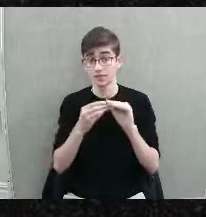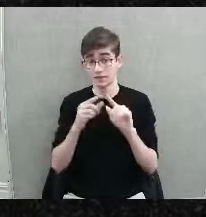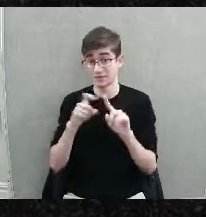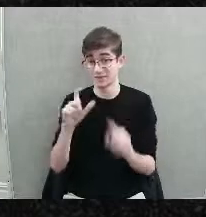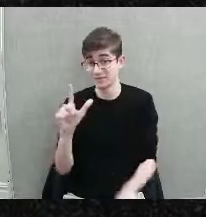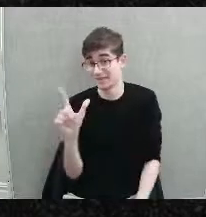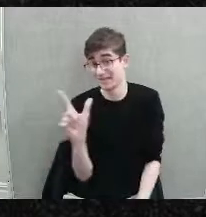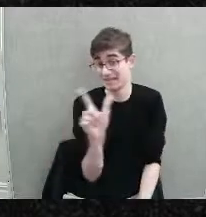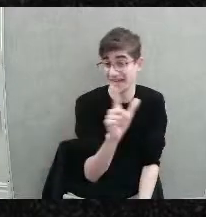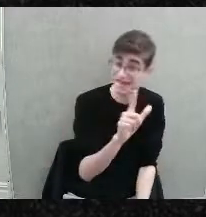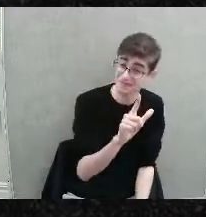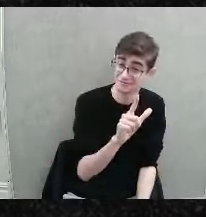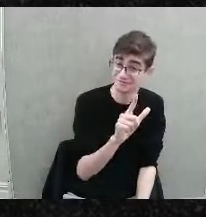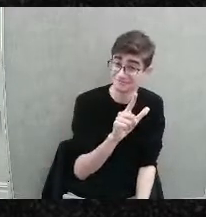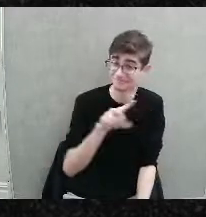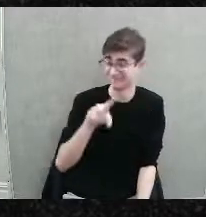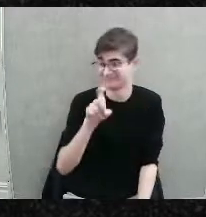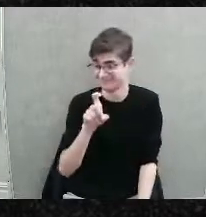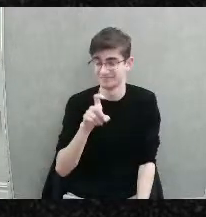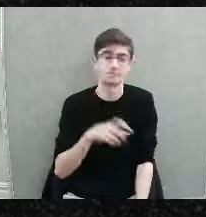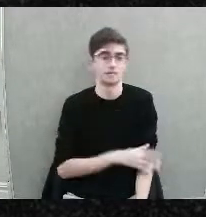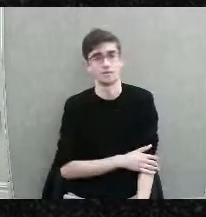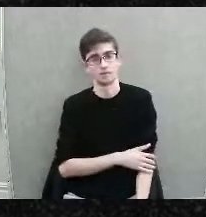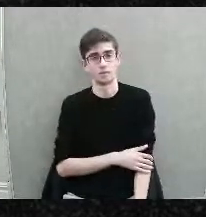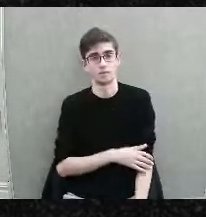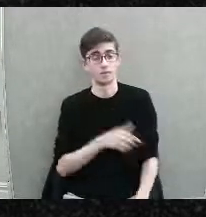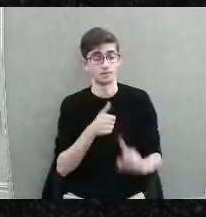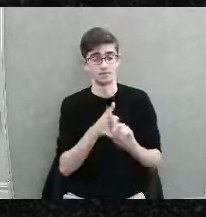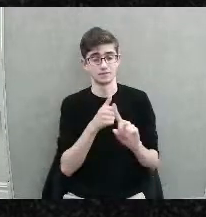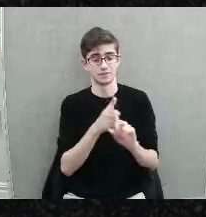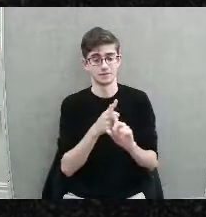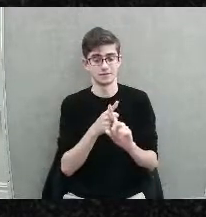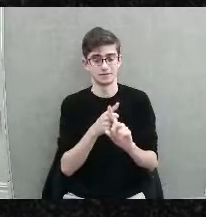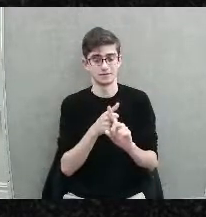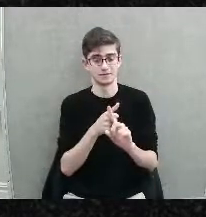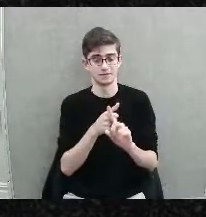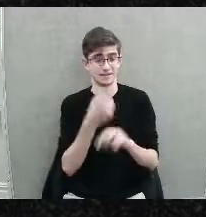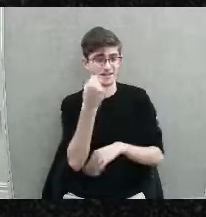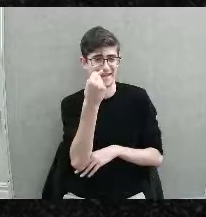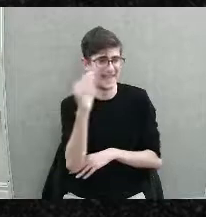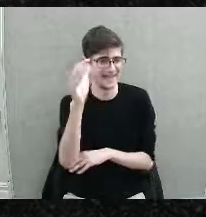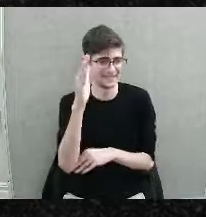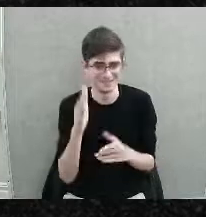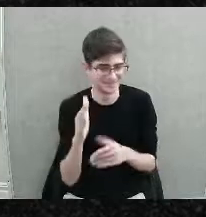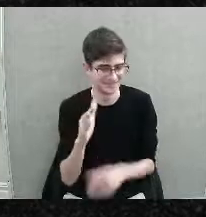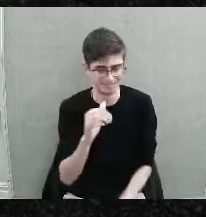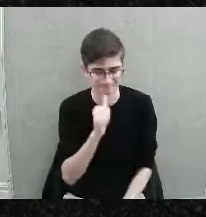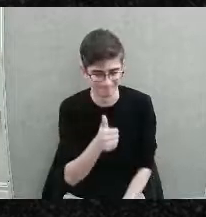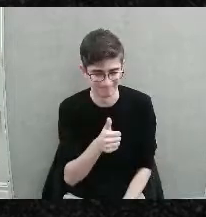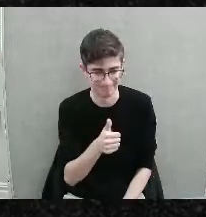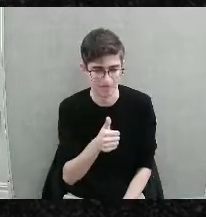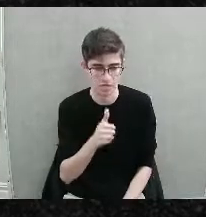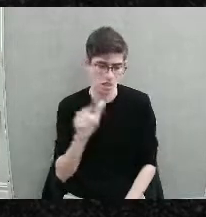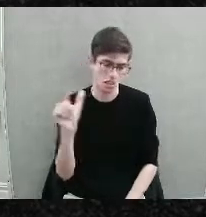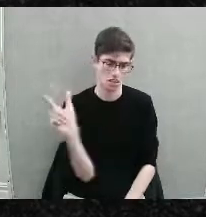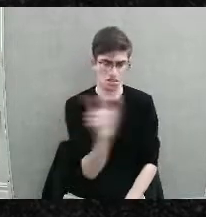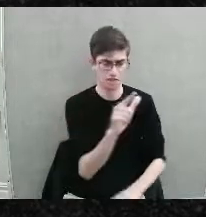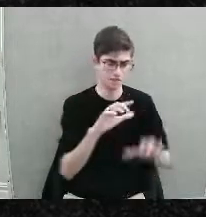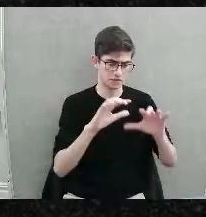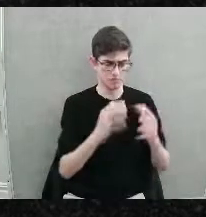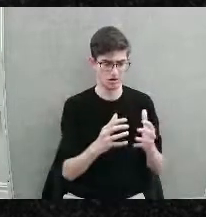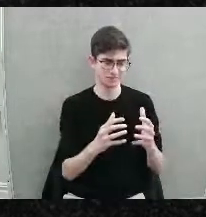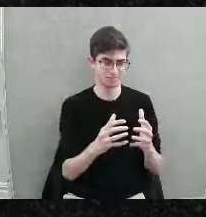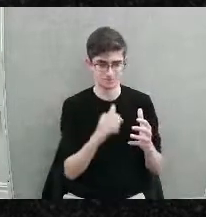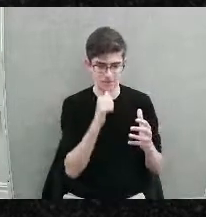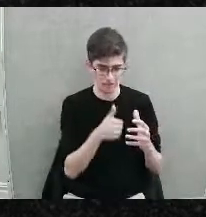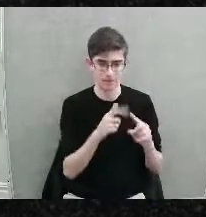Manuel López Obrador. He's never been an activist in the leftist parties or anything